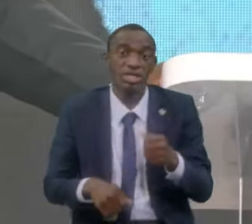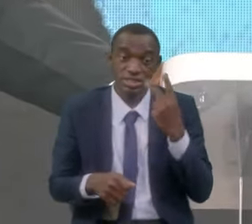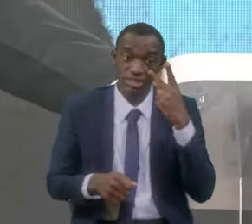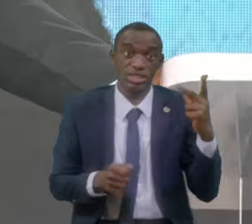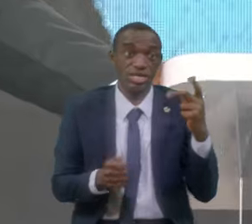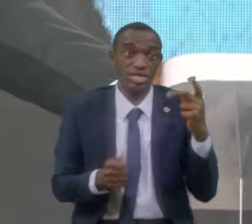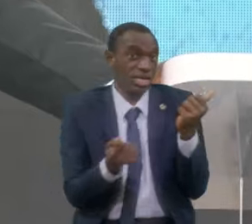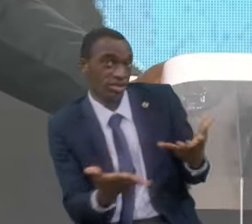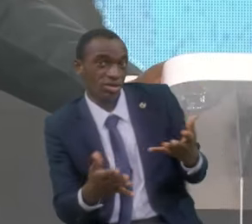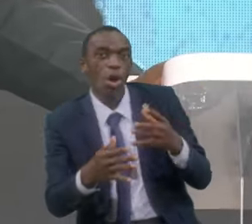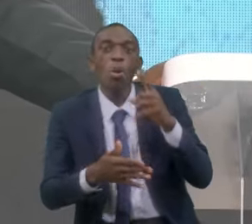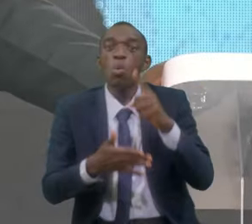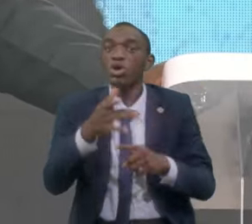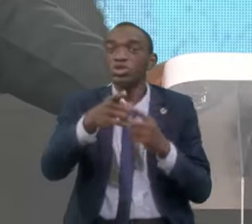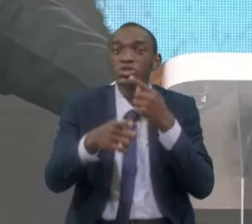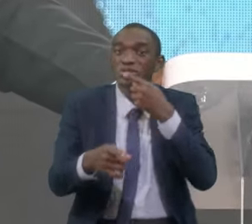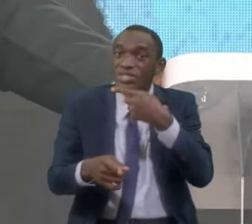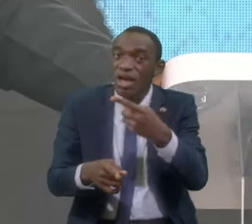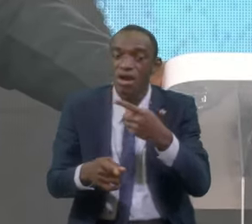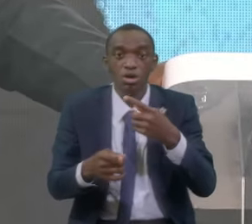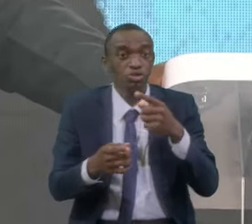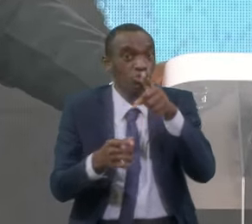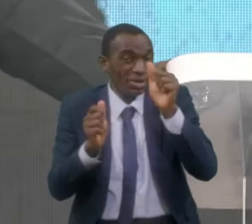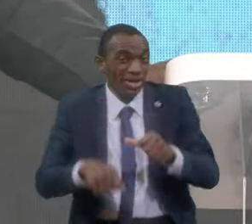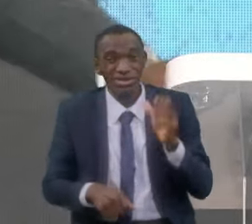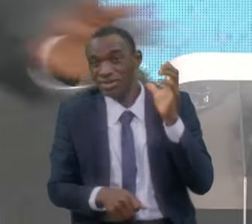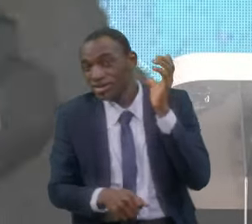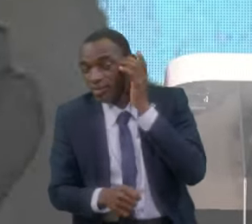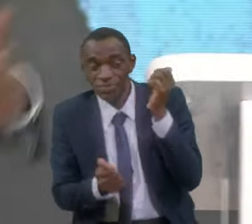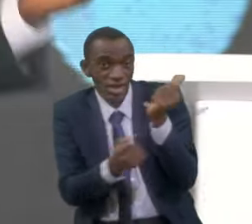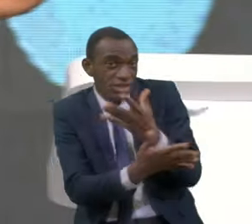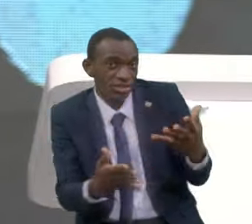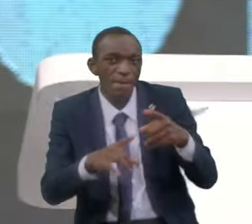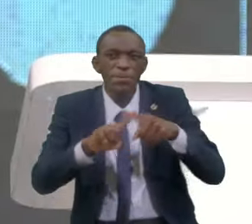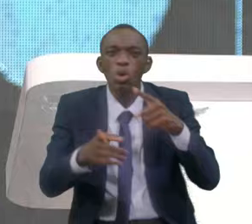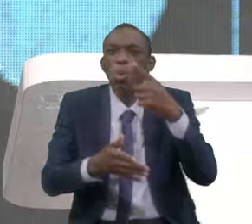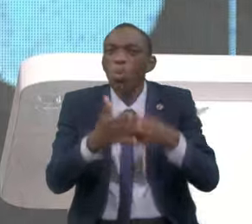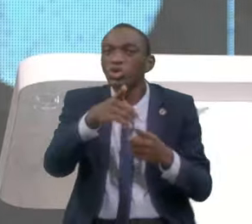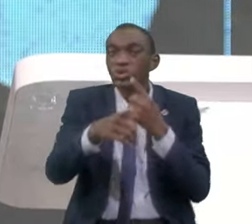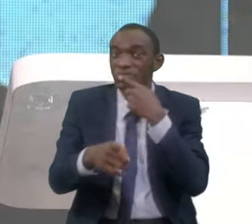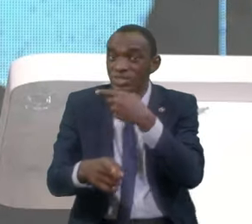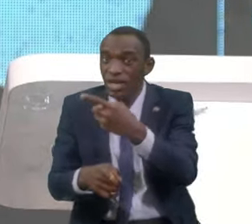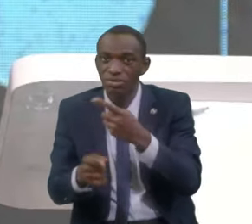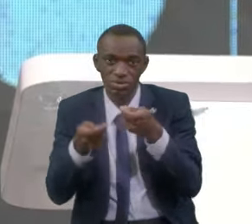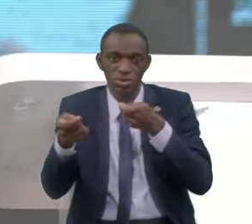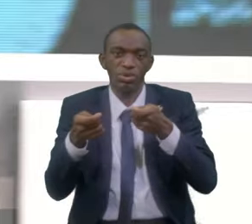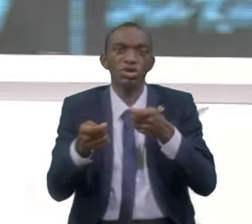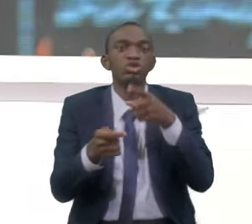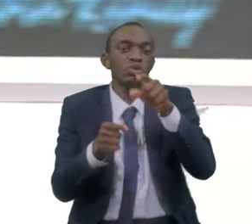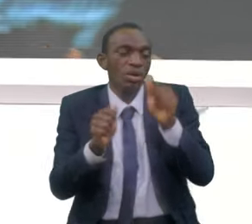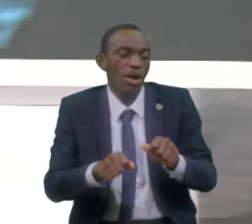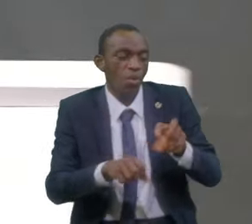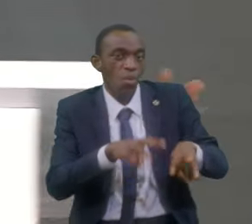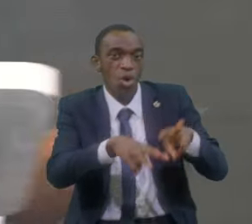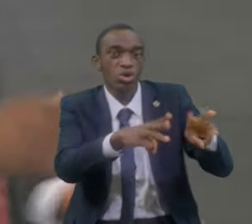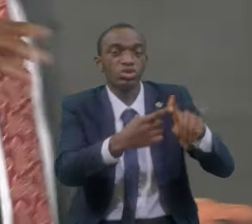say, you can hear anything. What you say, you can walk in different places. What you say, you